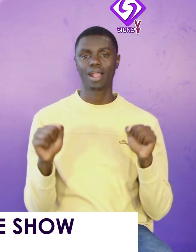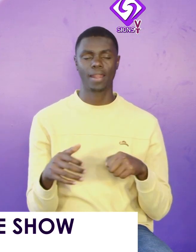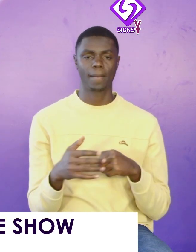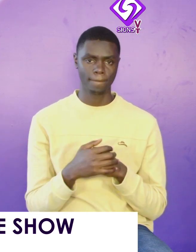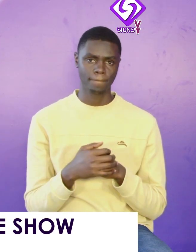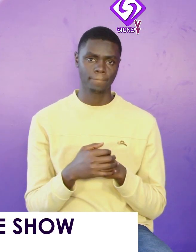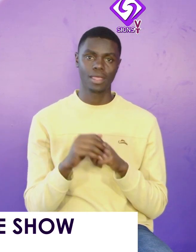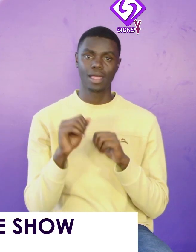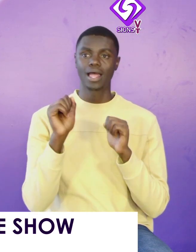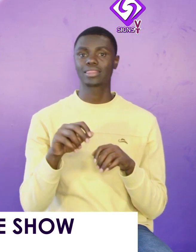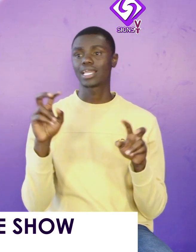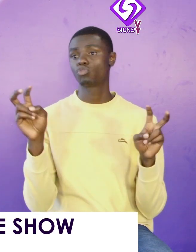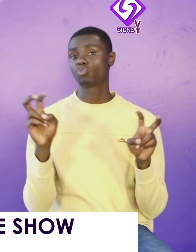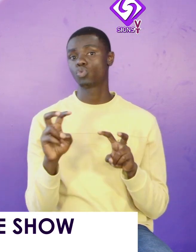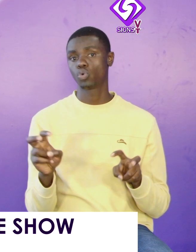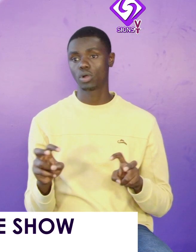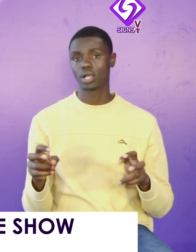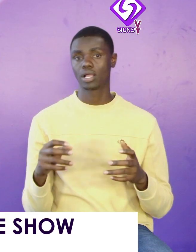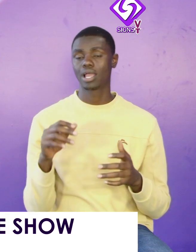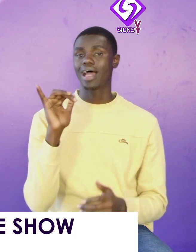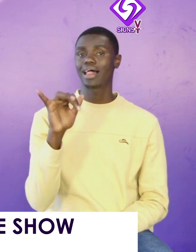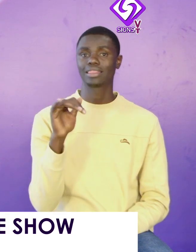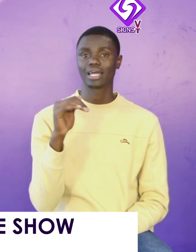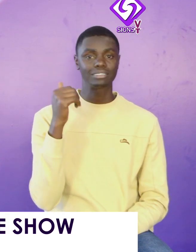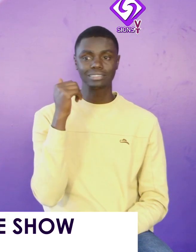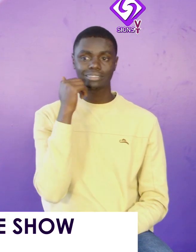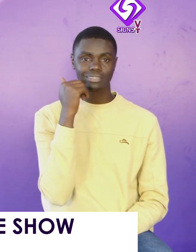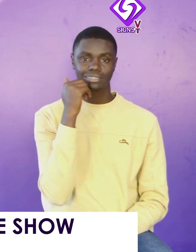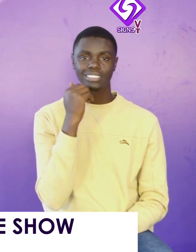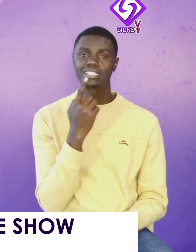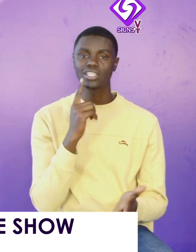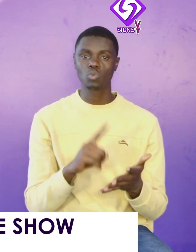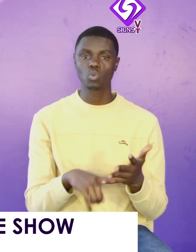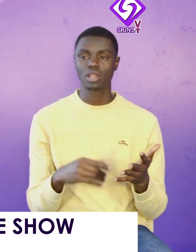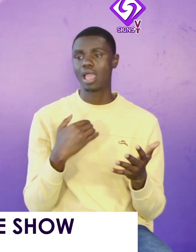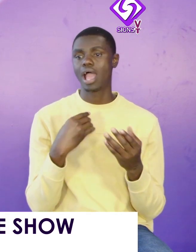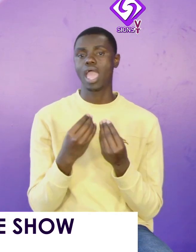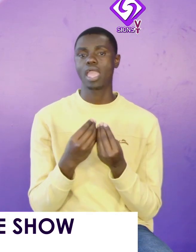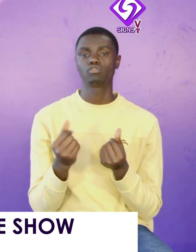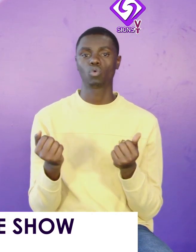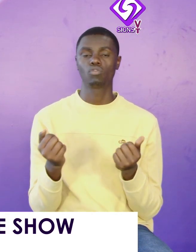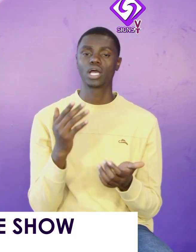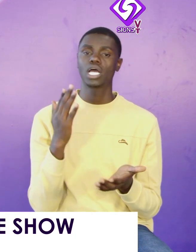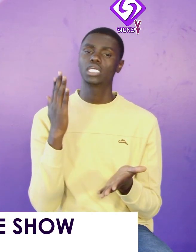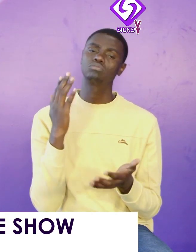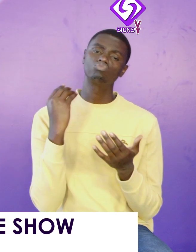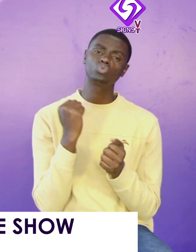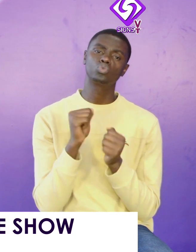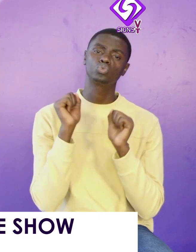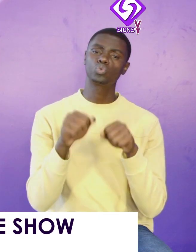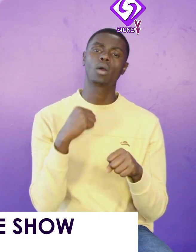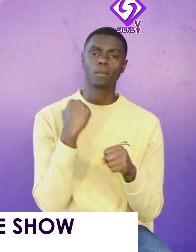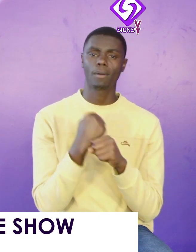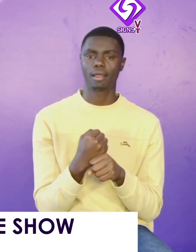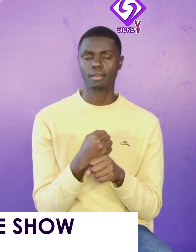can look at that sting of that disease and say, I have overcome you. It is doable.